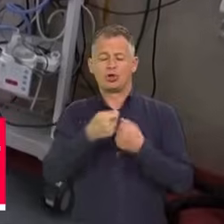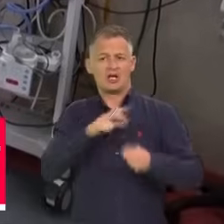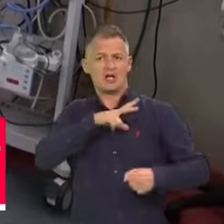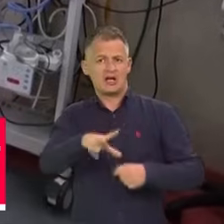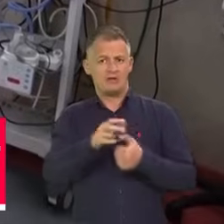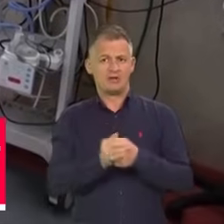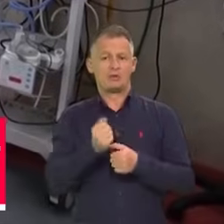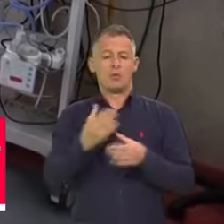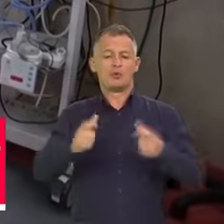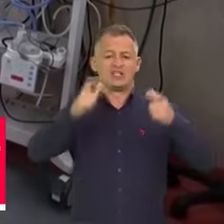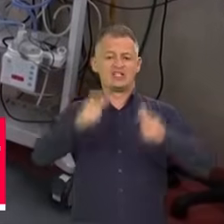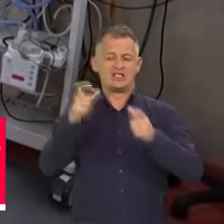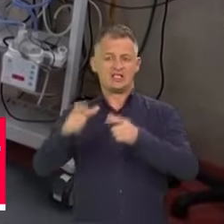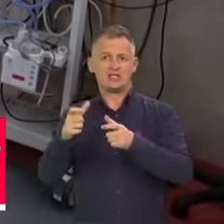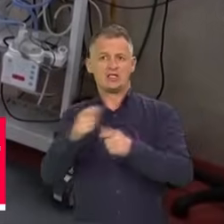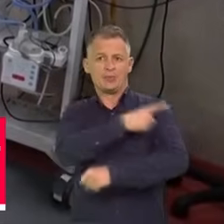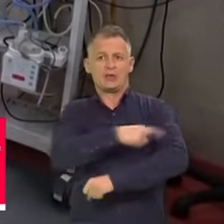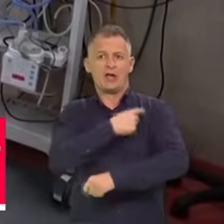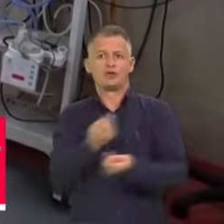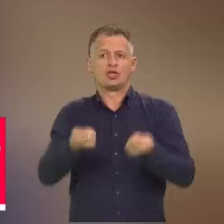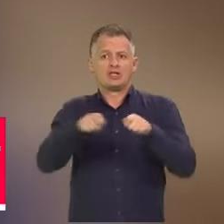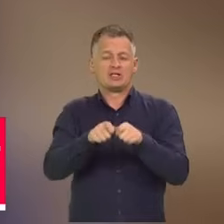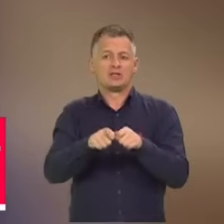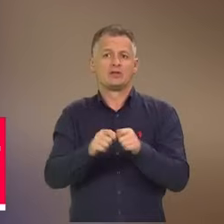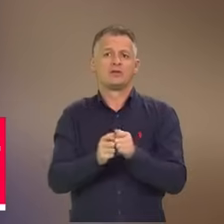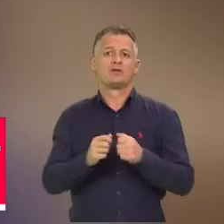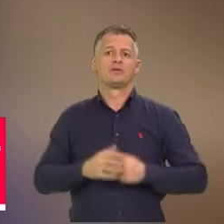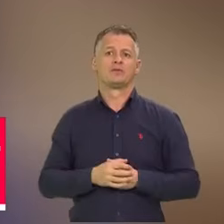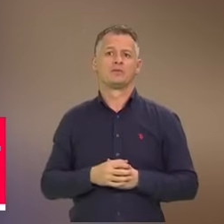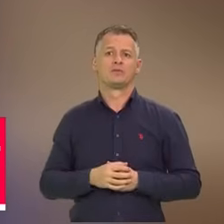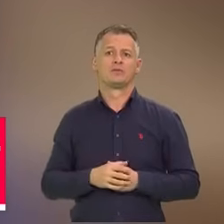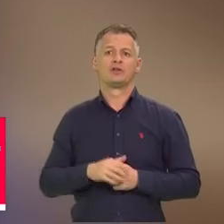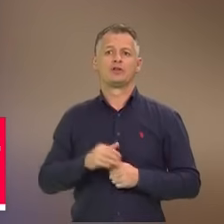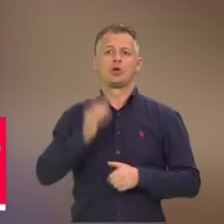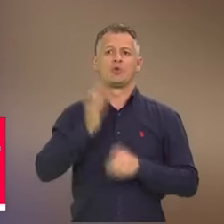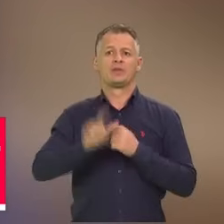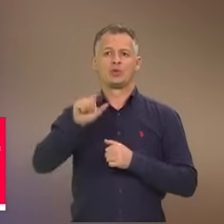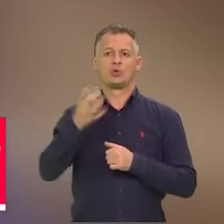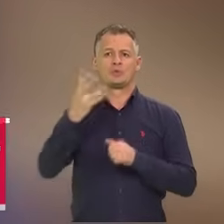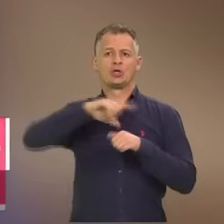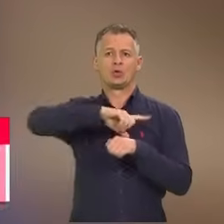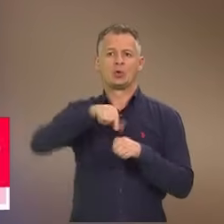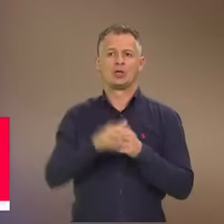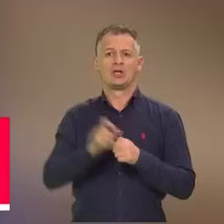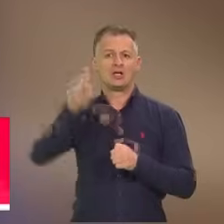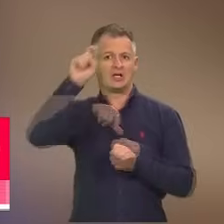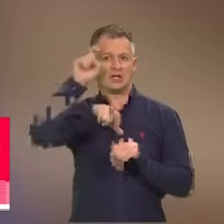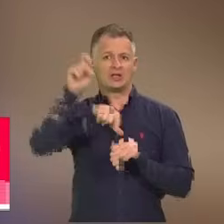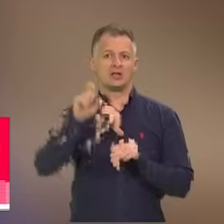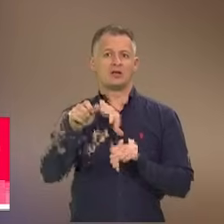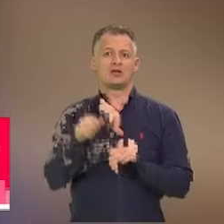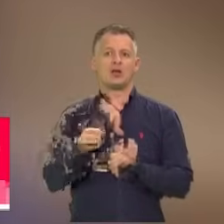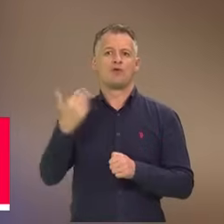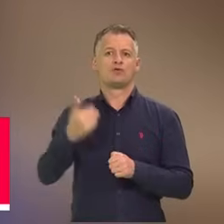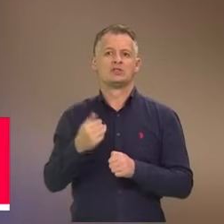catastrofală. Cele mai multe secții au fost închise, cu excepția celor de urgențe. Last 24 hours I think Shifa has received over